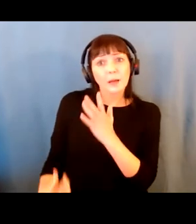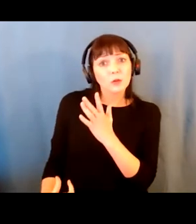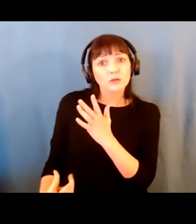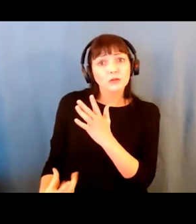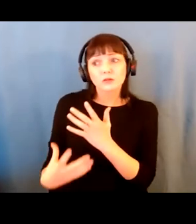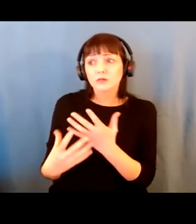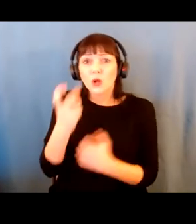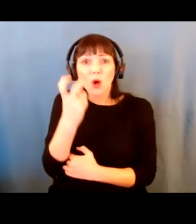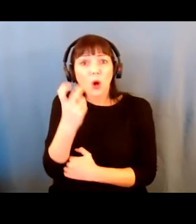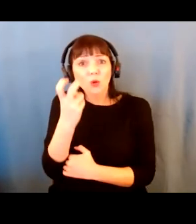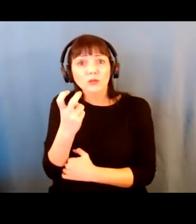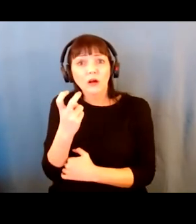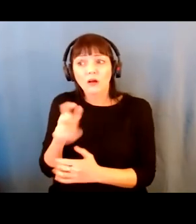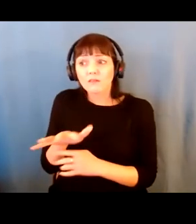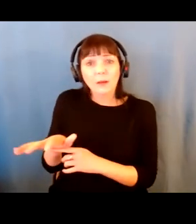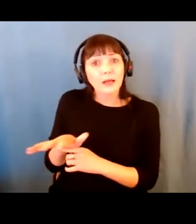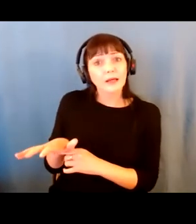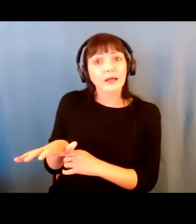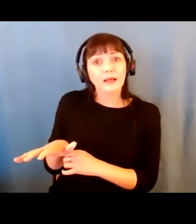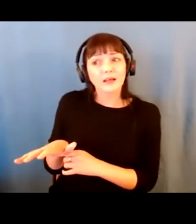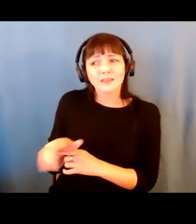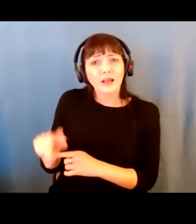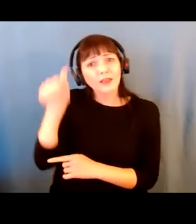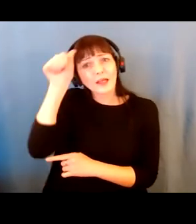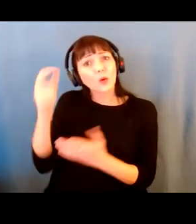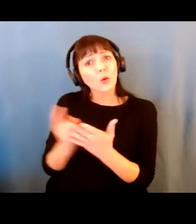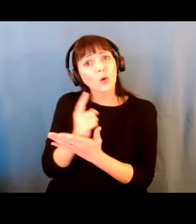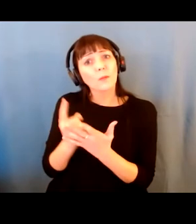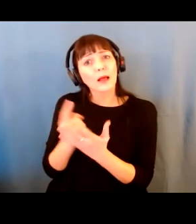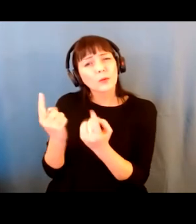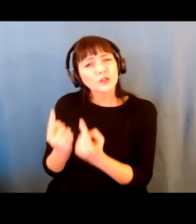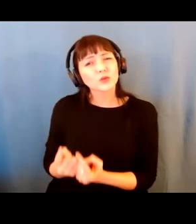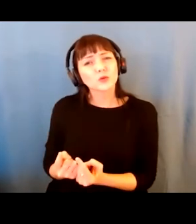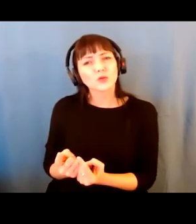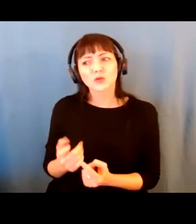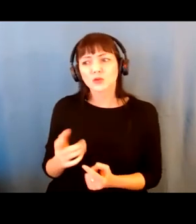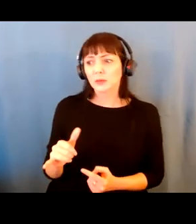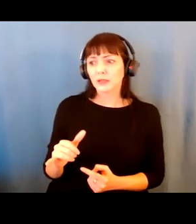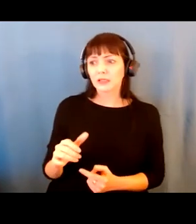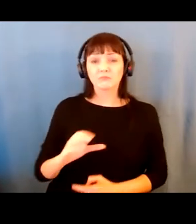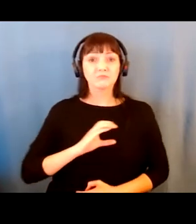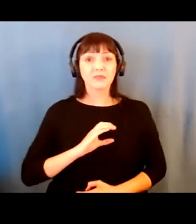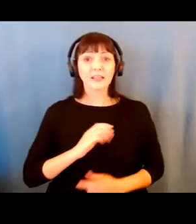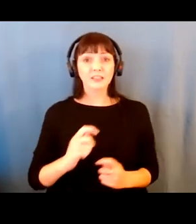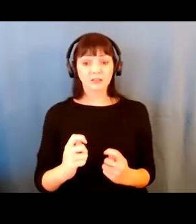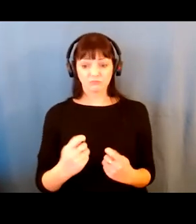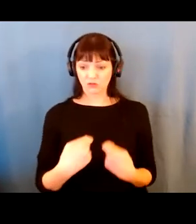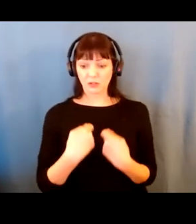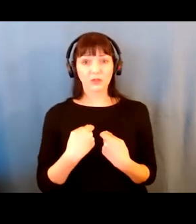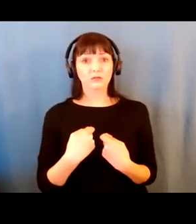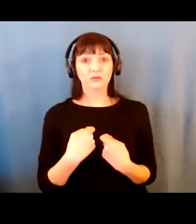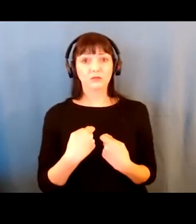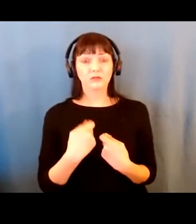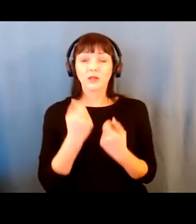They're really aware of these issues that are happening. You know, people are having cancer treatments. They suddenly realize how inaccessible it is to get on